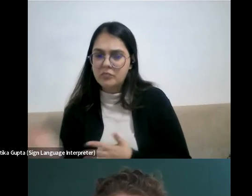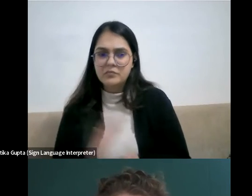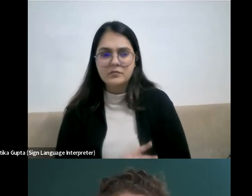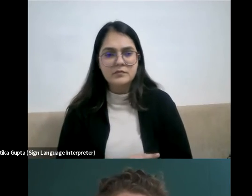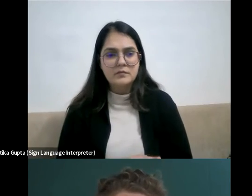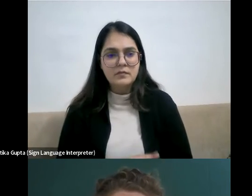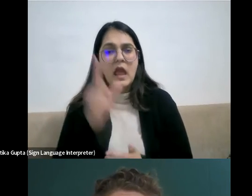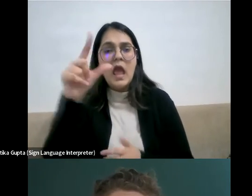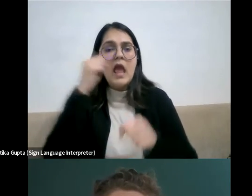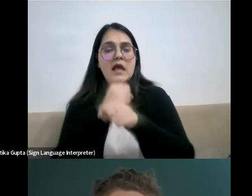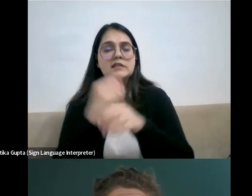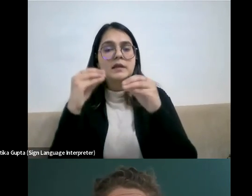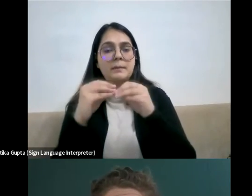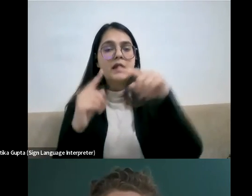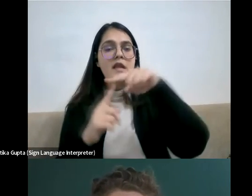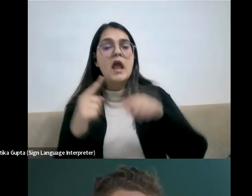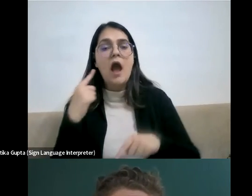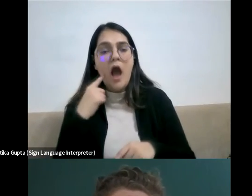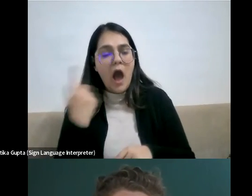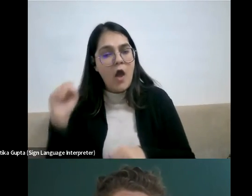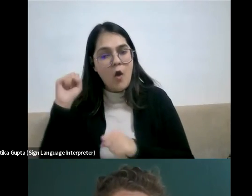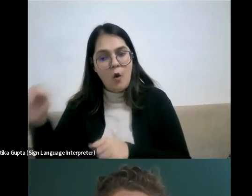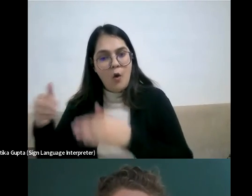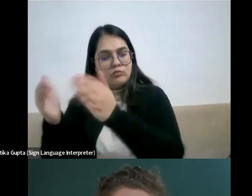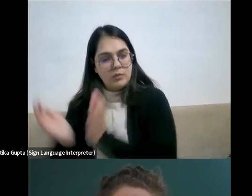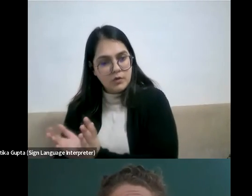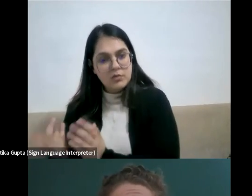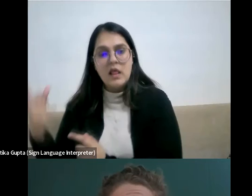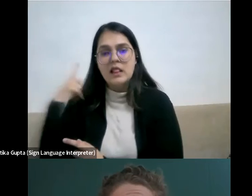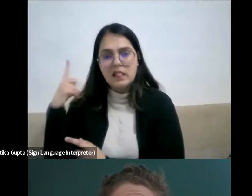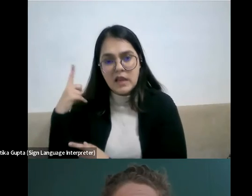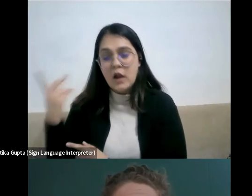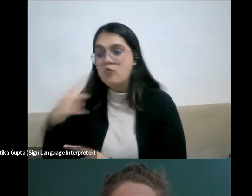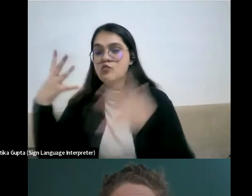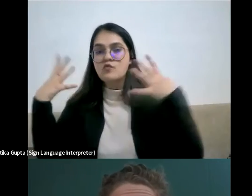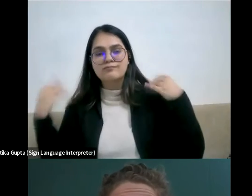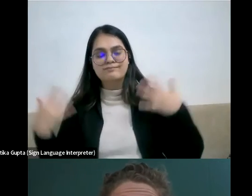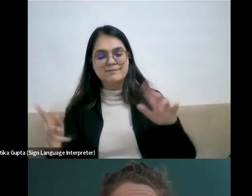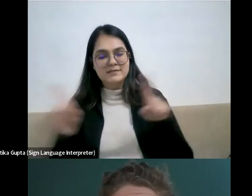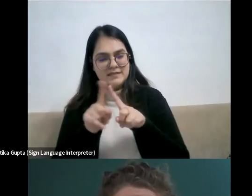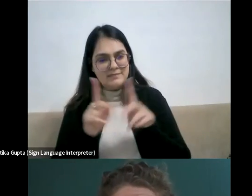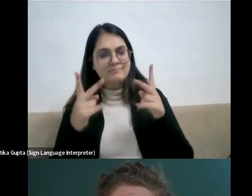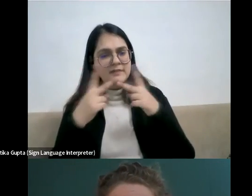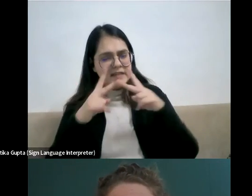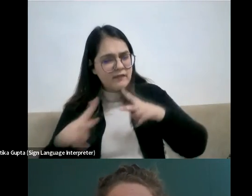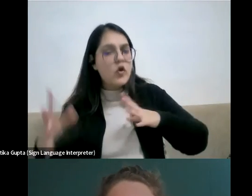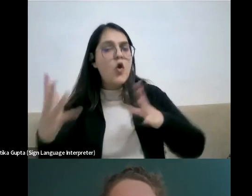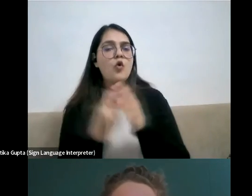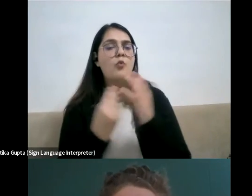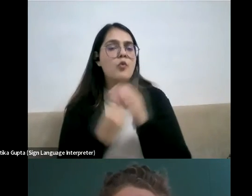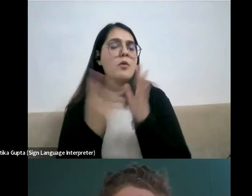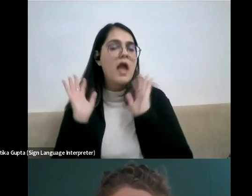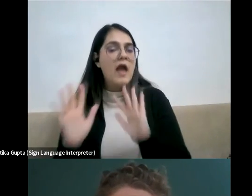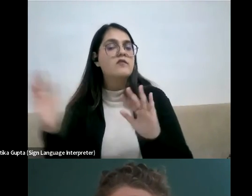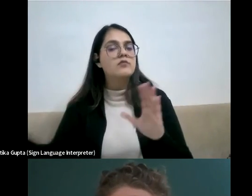the LGBTI community, traditional leaders, and traditional healers. So there are a lot of different groups who